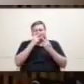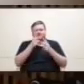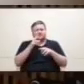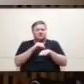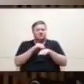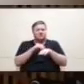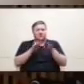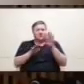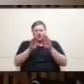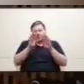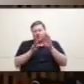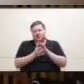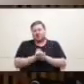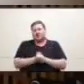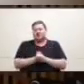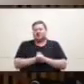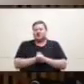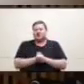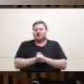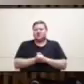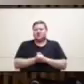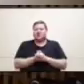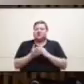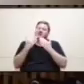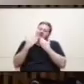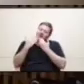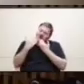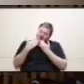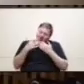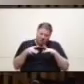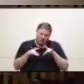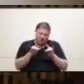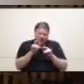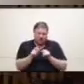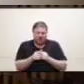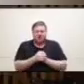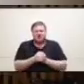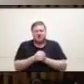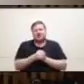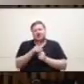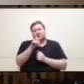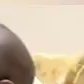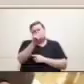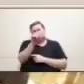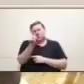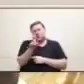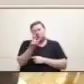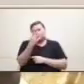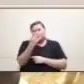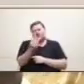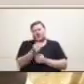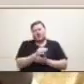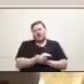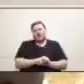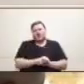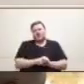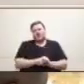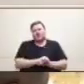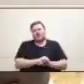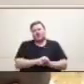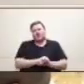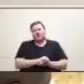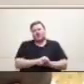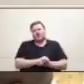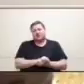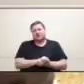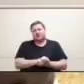That's fine. Thanks so much, Chairperson. I've got one question. Because the second one,